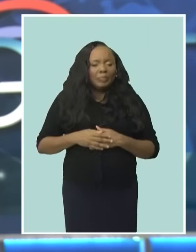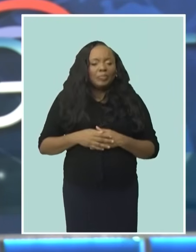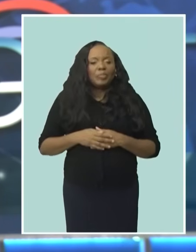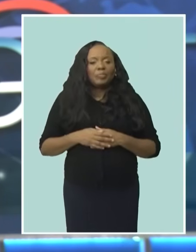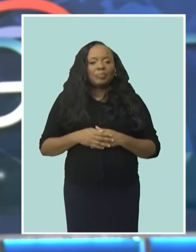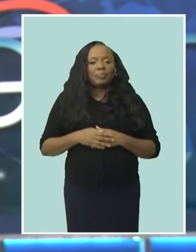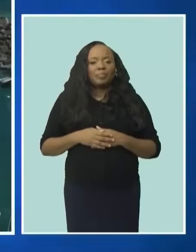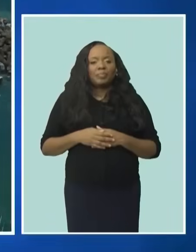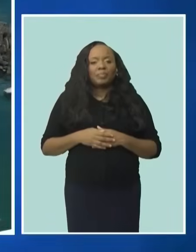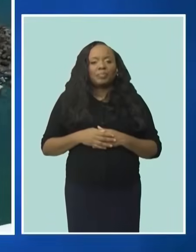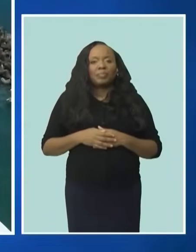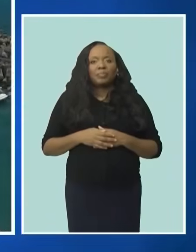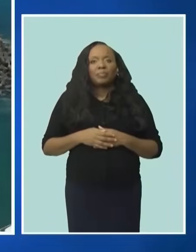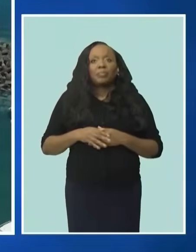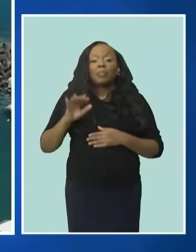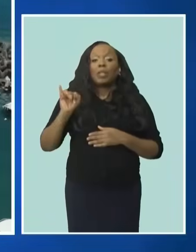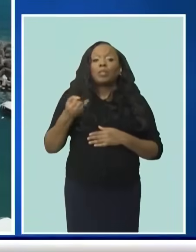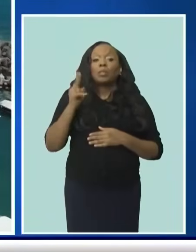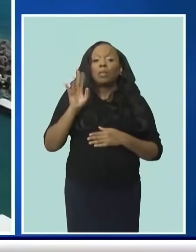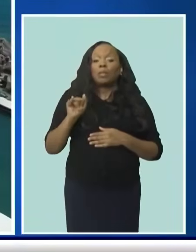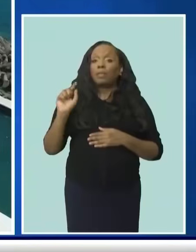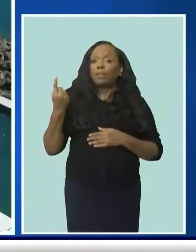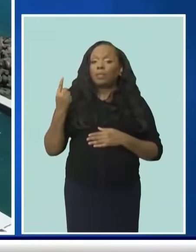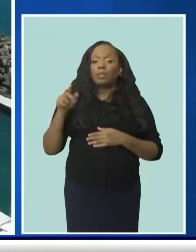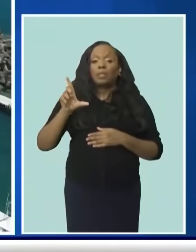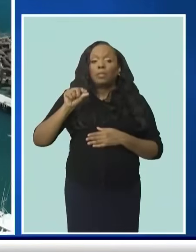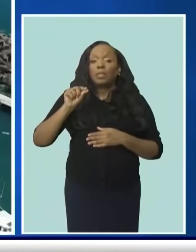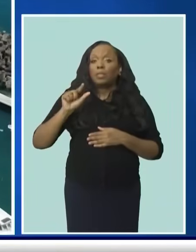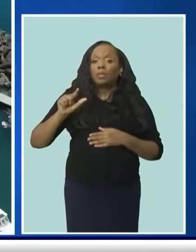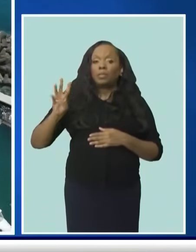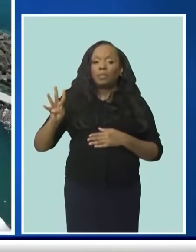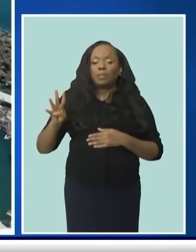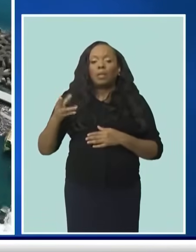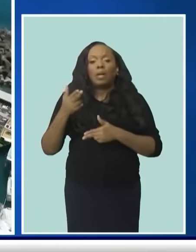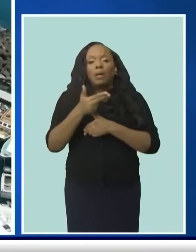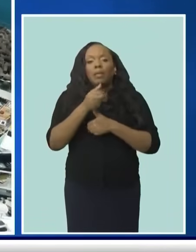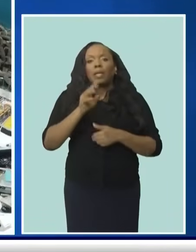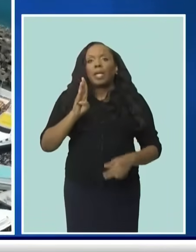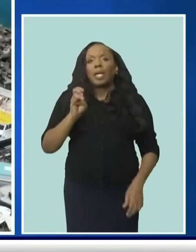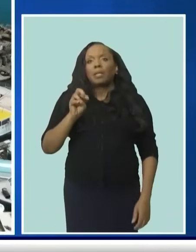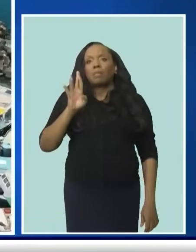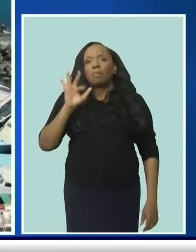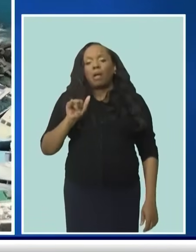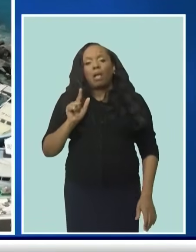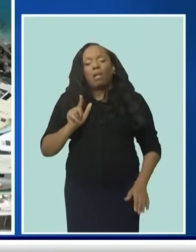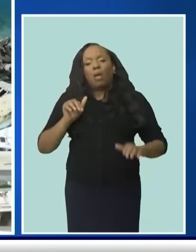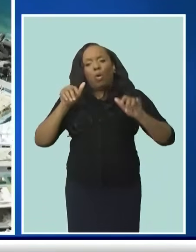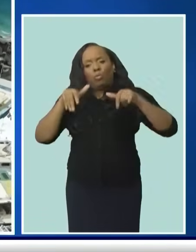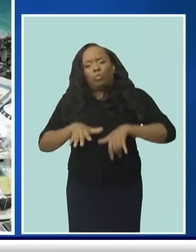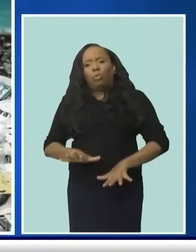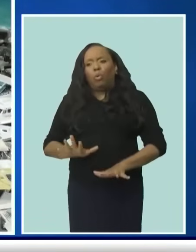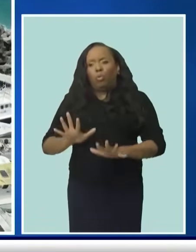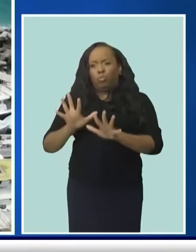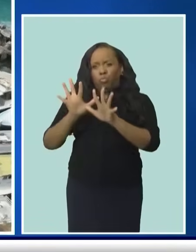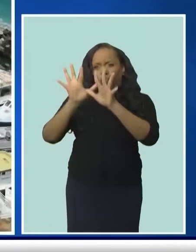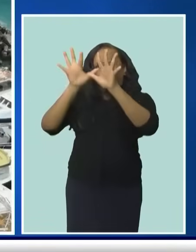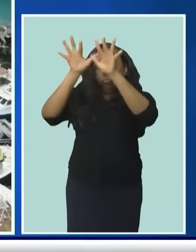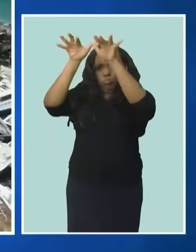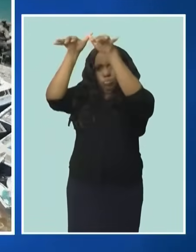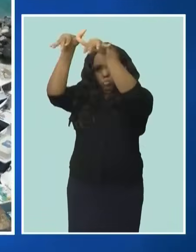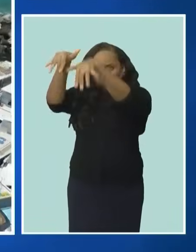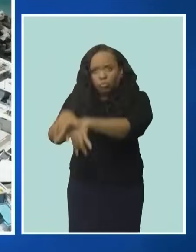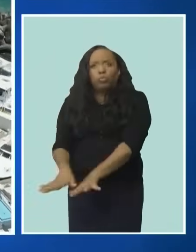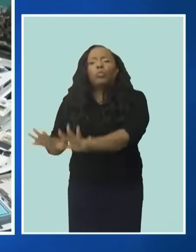tour. On July 1st, 2024, Hurricane Beryl's tall, powerful waves broke through the existing breakwater of